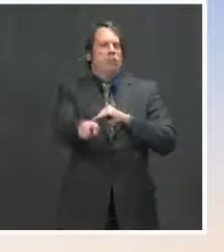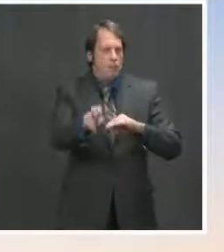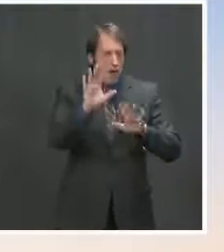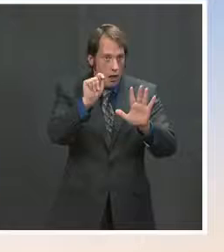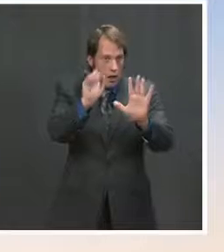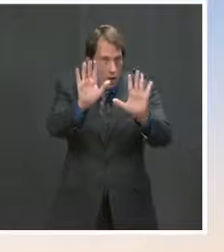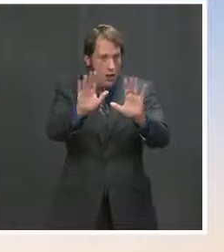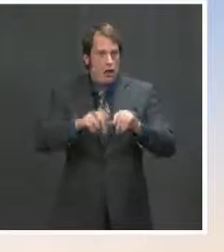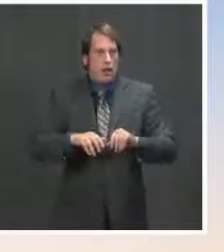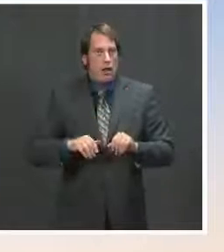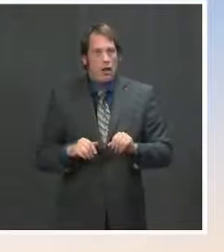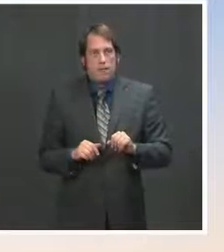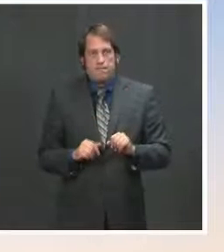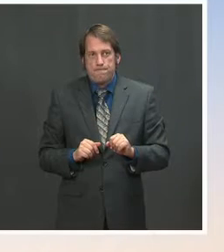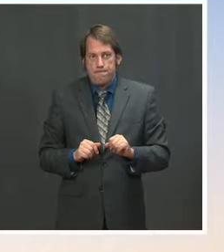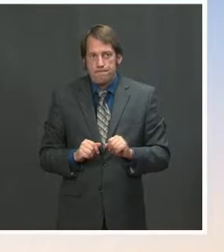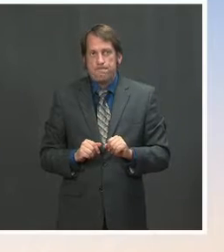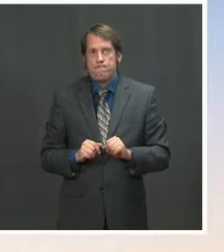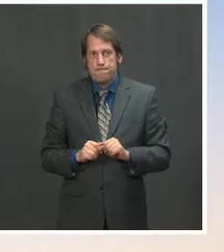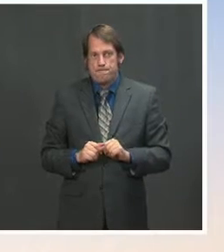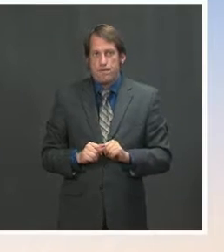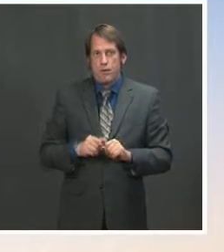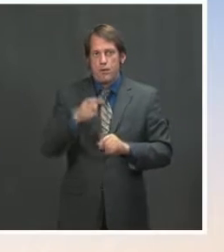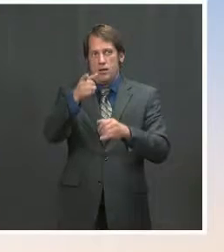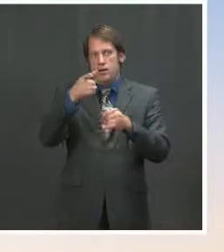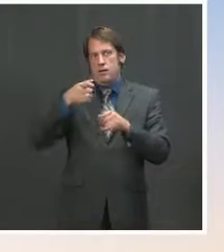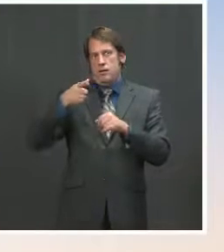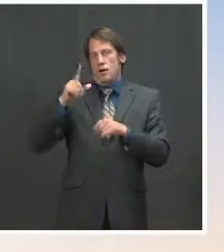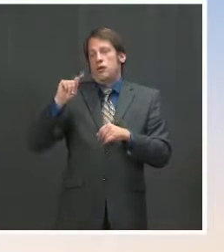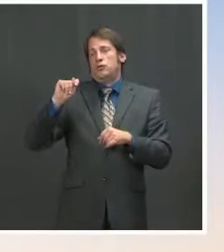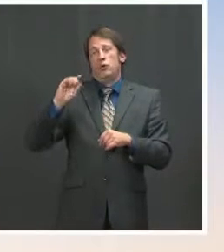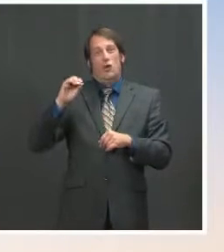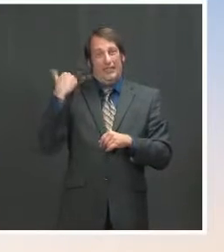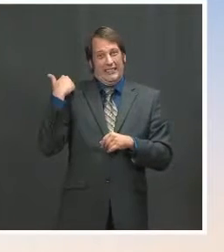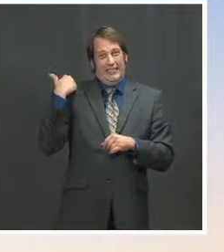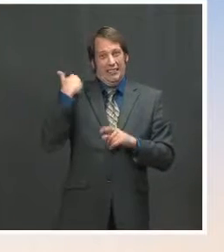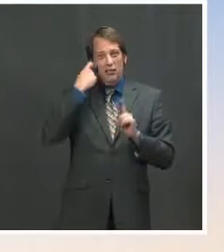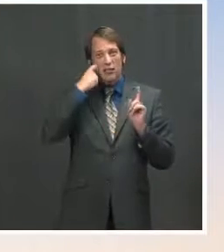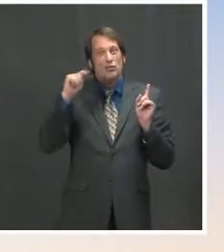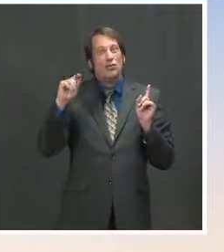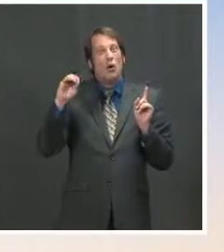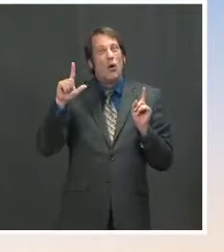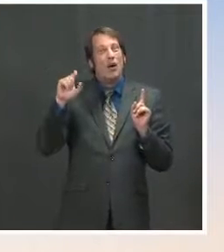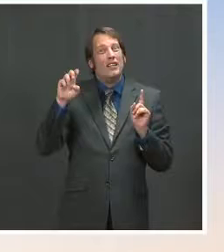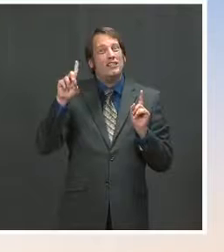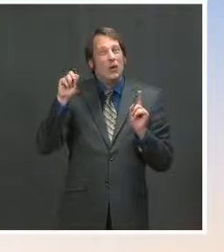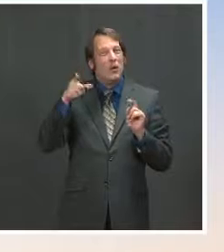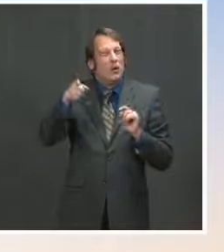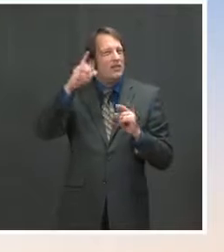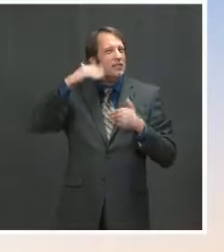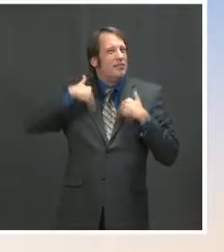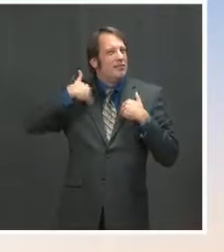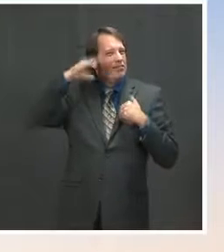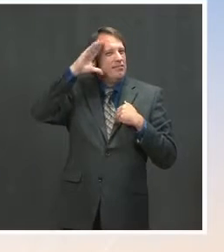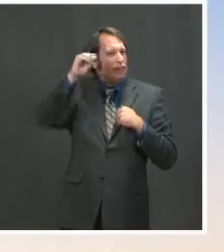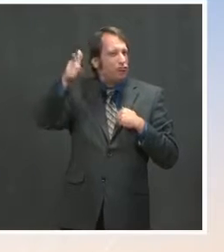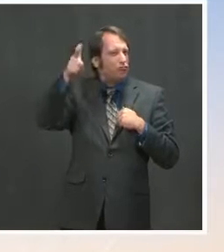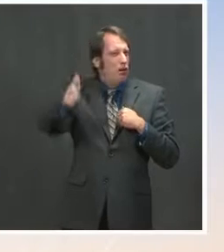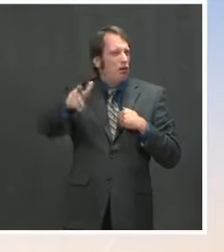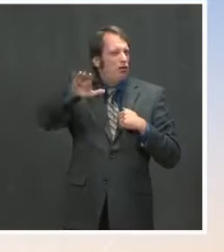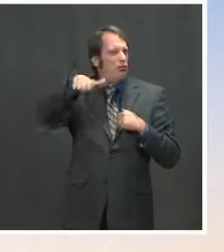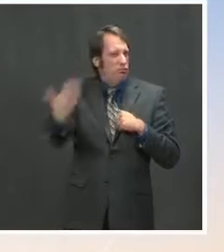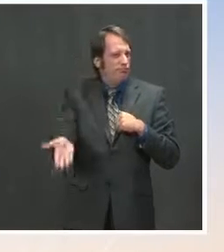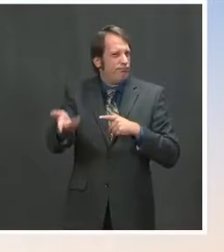shooting of Adam Toledo in Chicago. I mean, what is the White House doing to address policing? Mm-hmm. Are there any